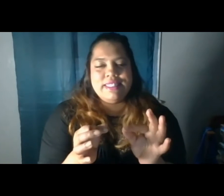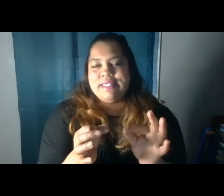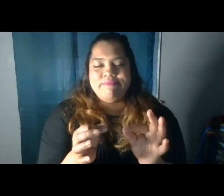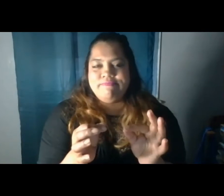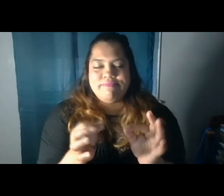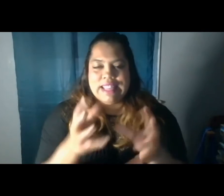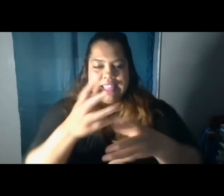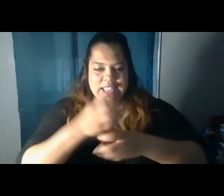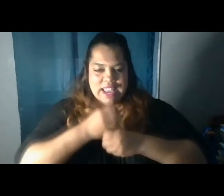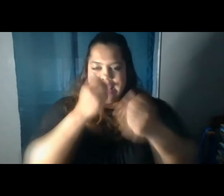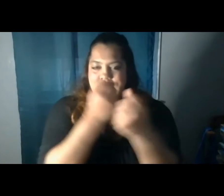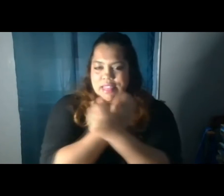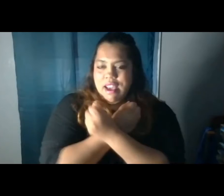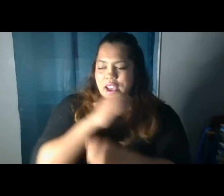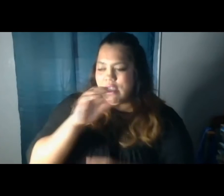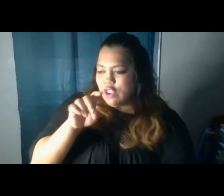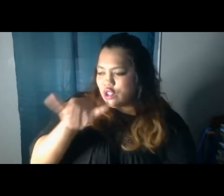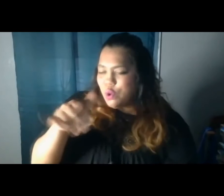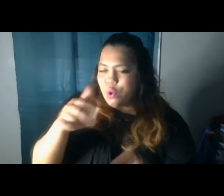joy, because it is what we are.